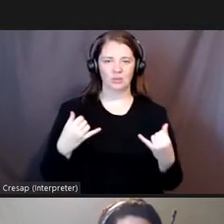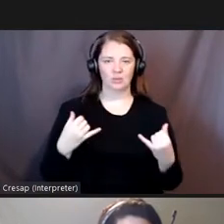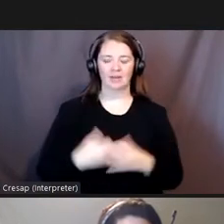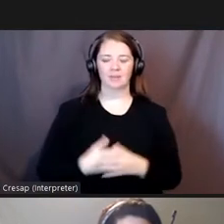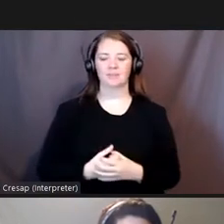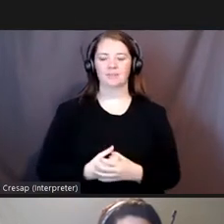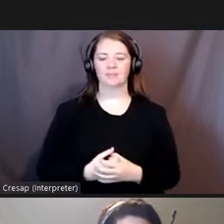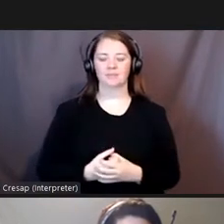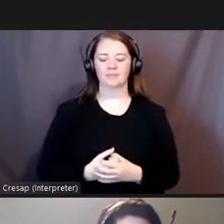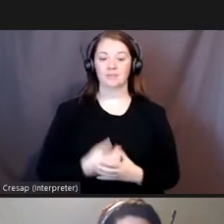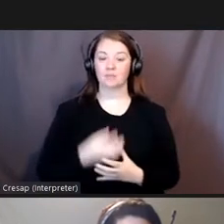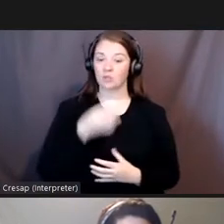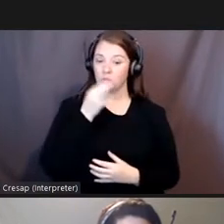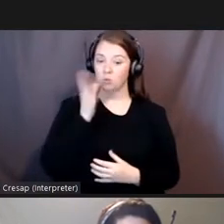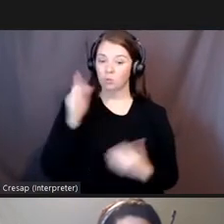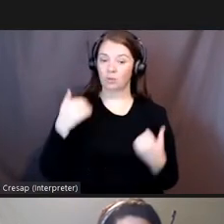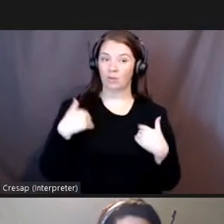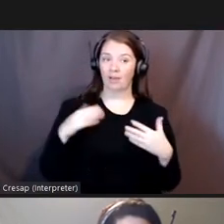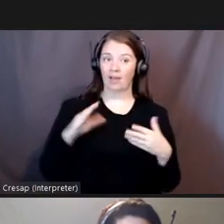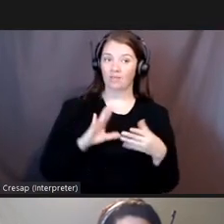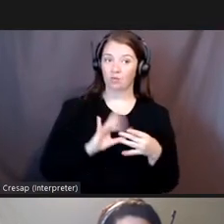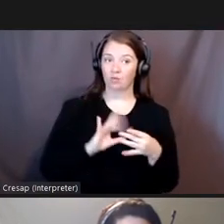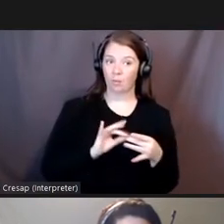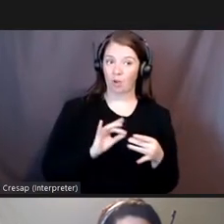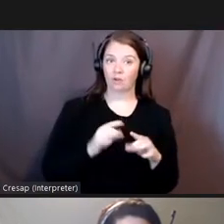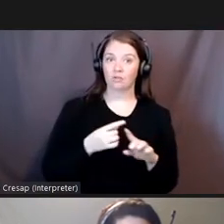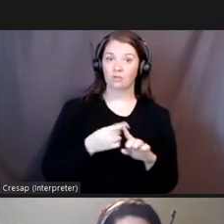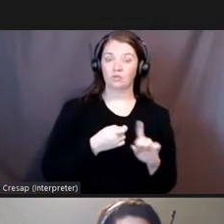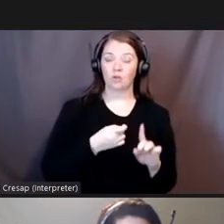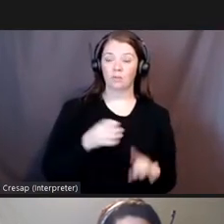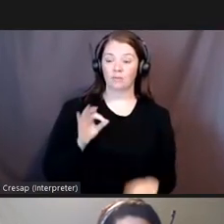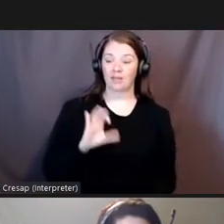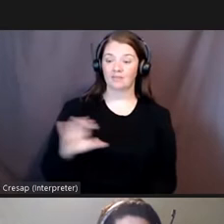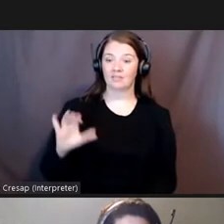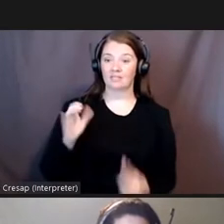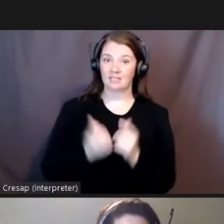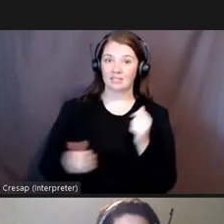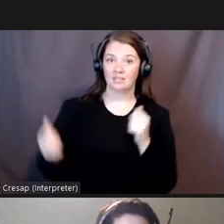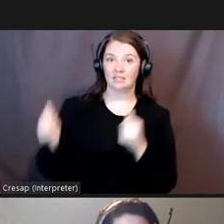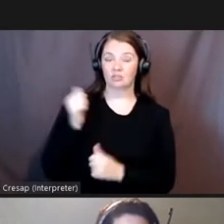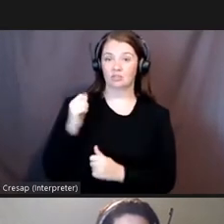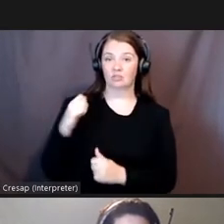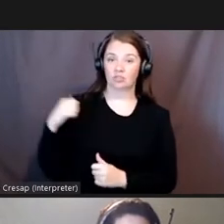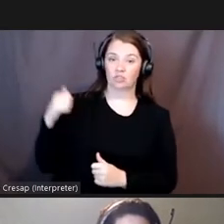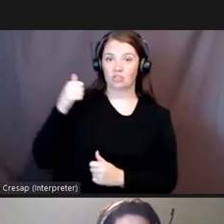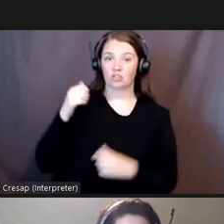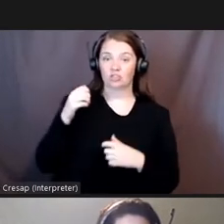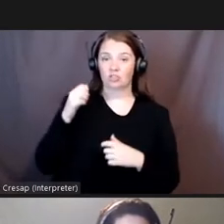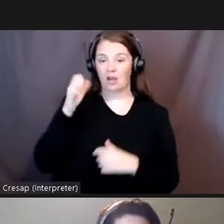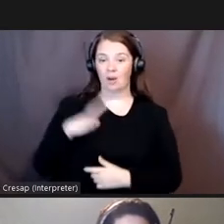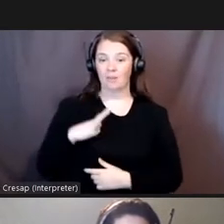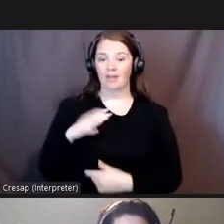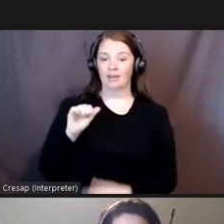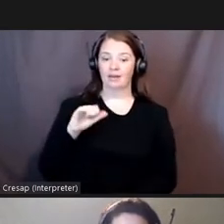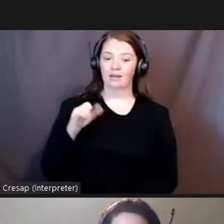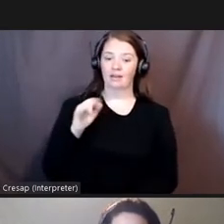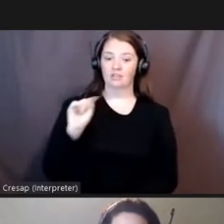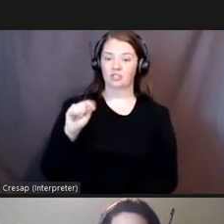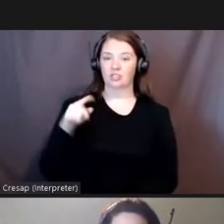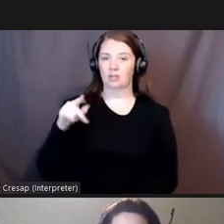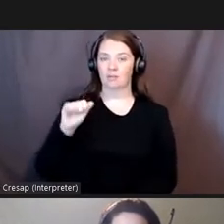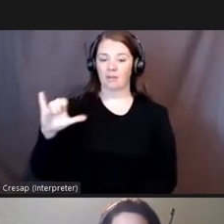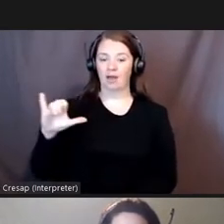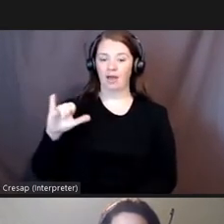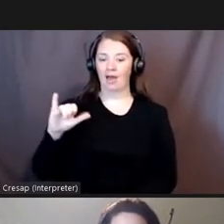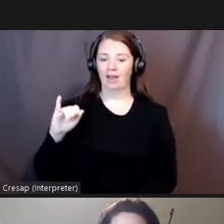moments, we'll have remarks from the FCC Chairman Ajit Pai and Commissioner Carr, followed by